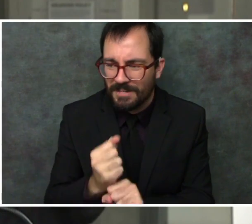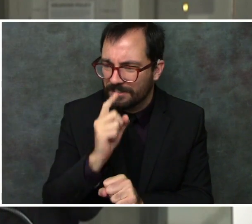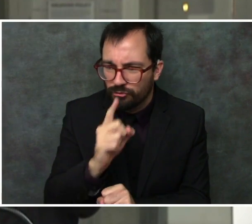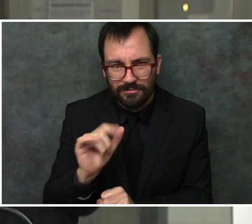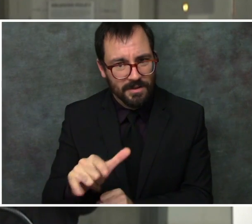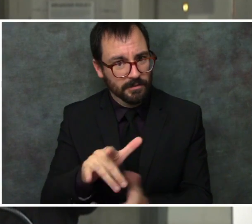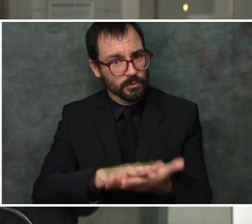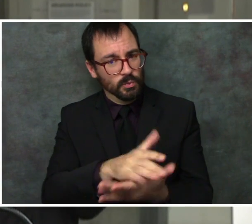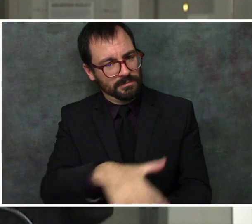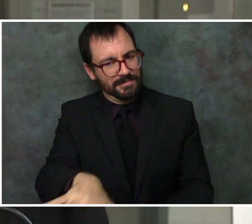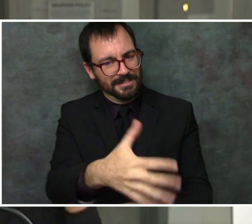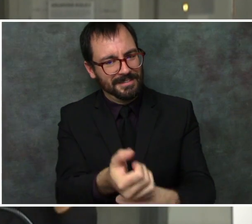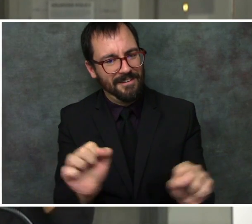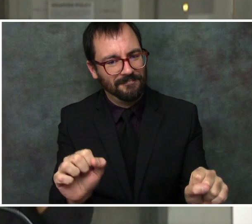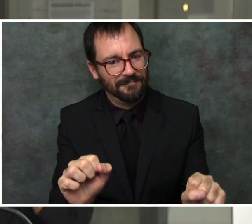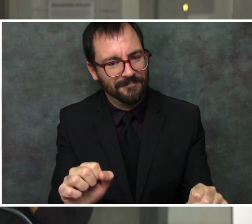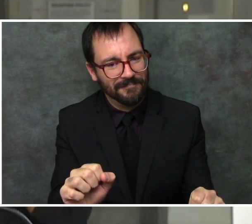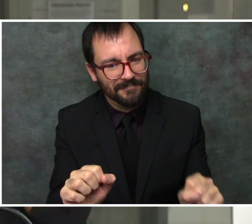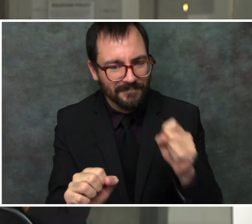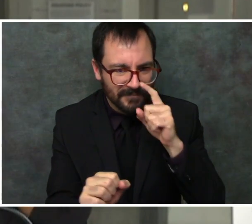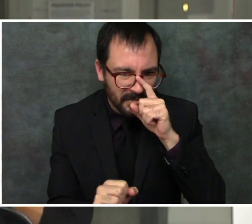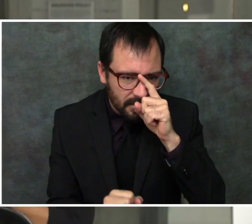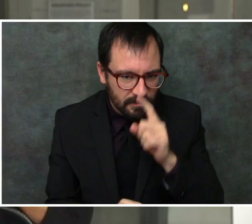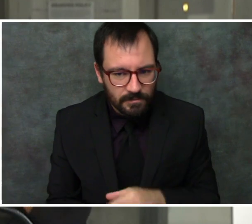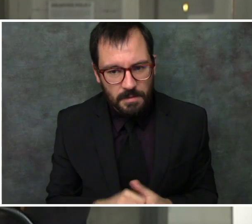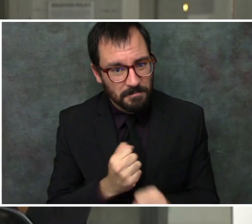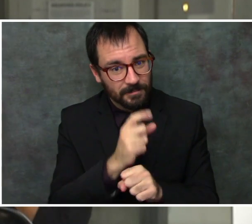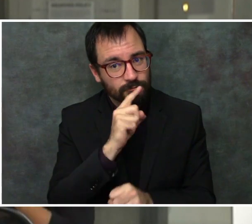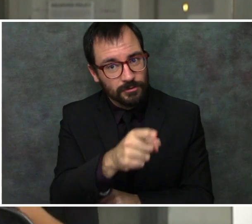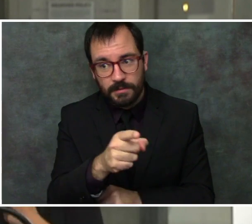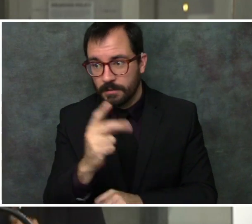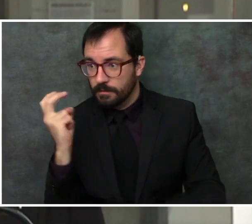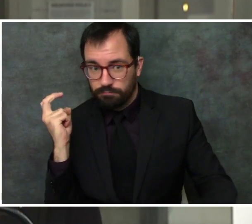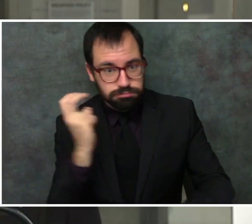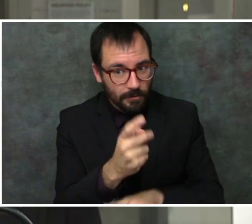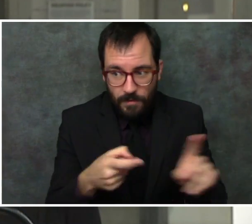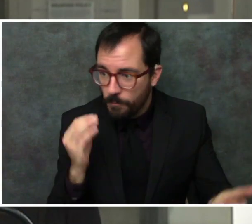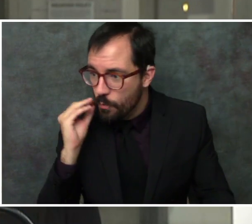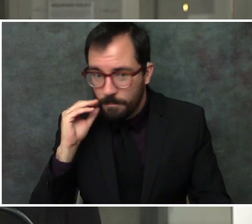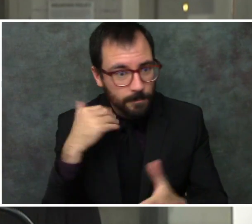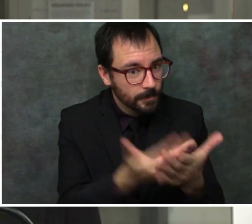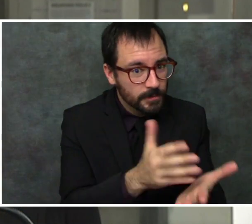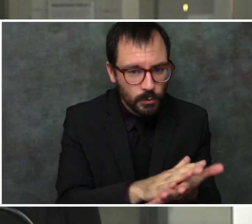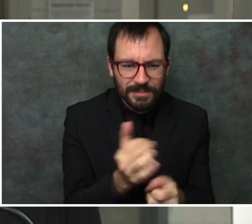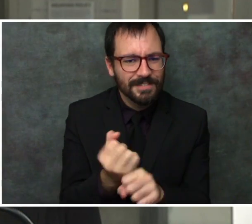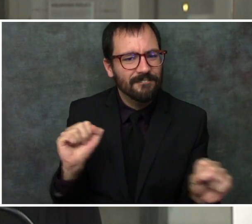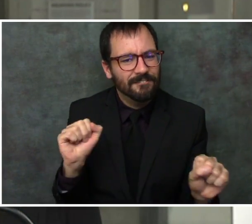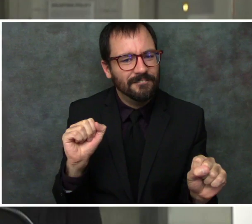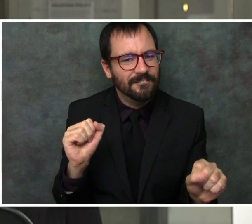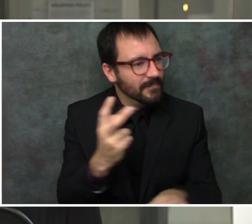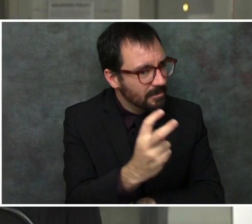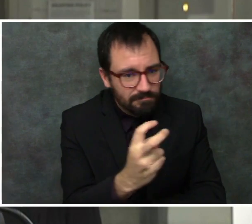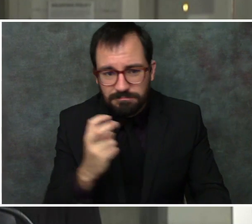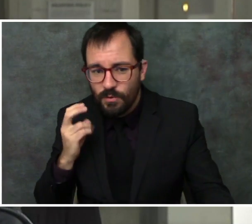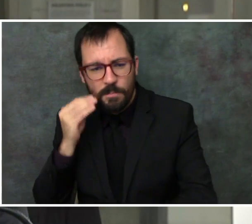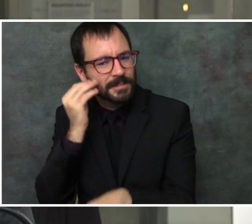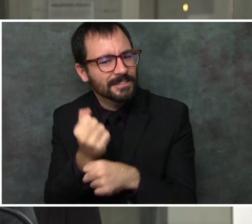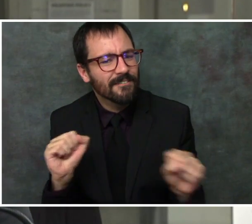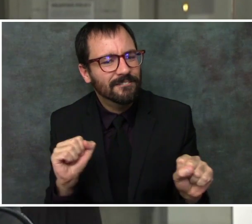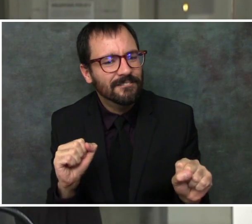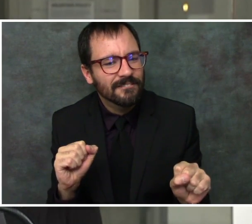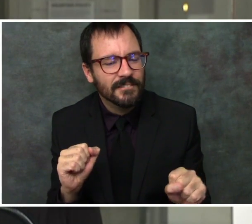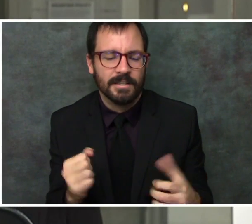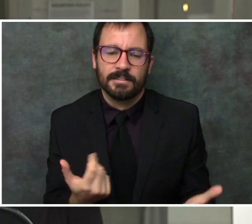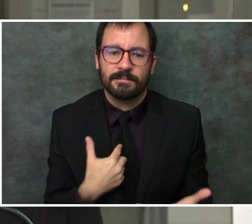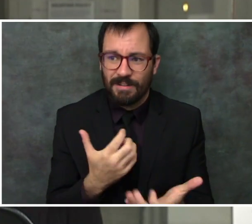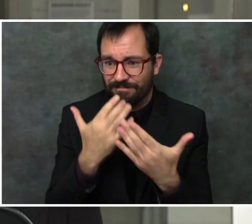schools and to make sure that our kids are safely transported from their house or their street corner to their schools. I want